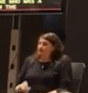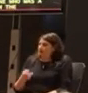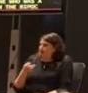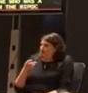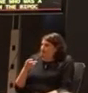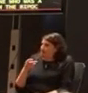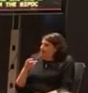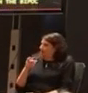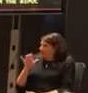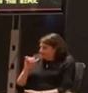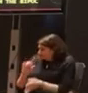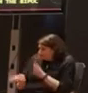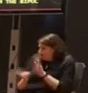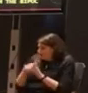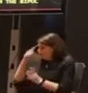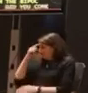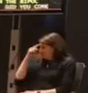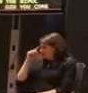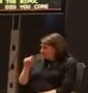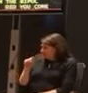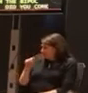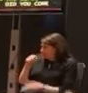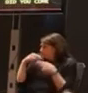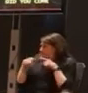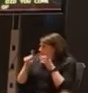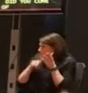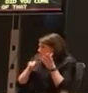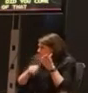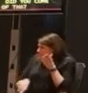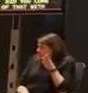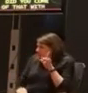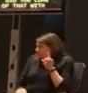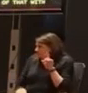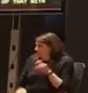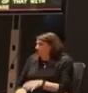you come across or go through any of that with your research, is my question.